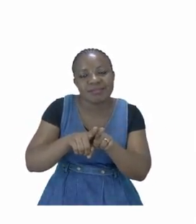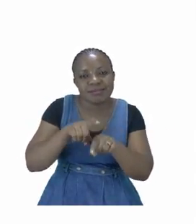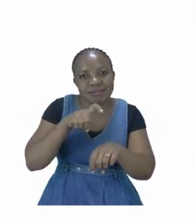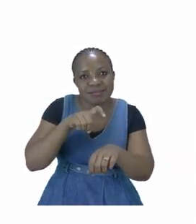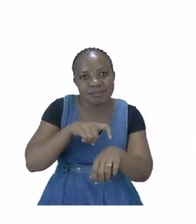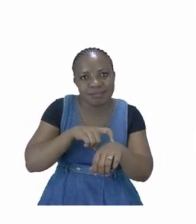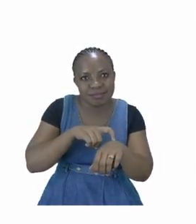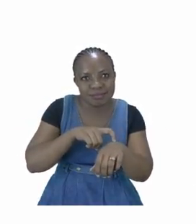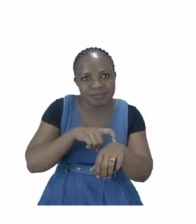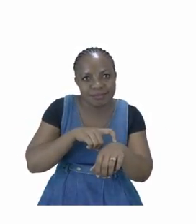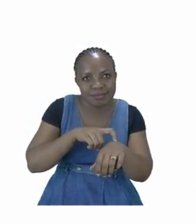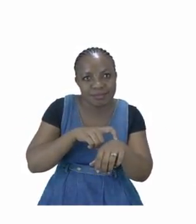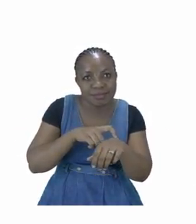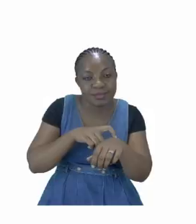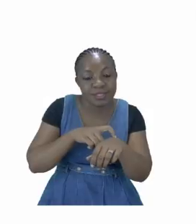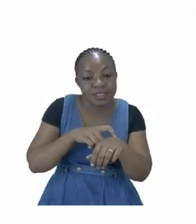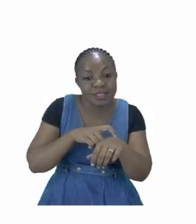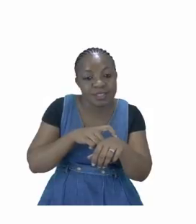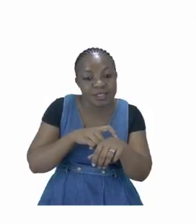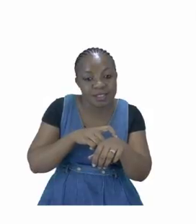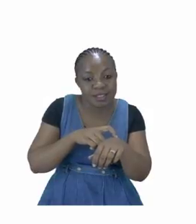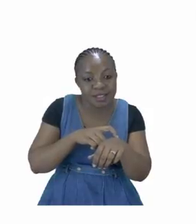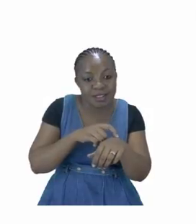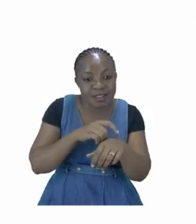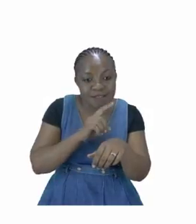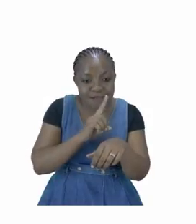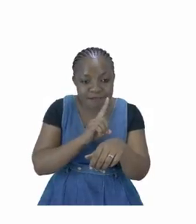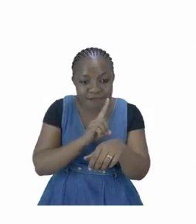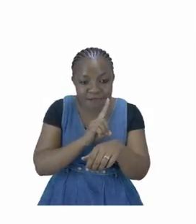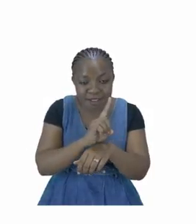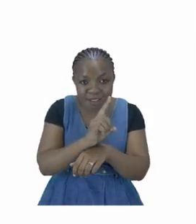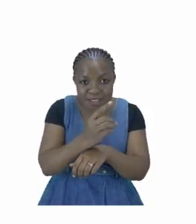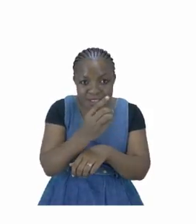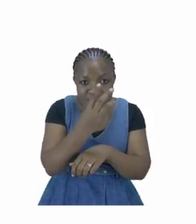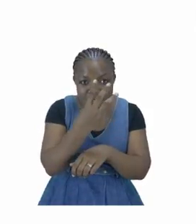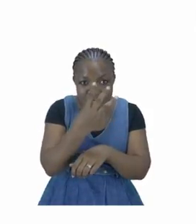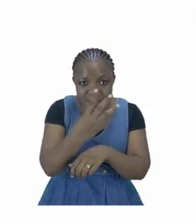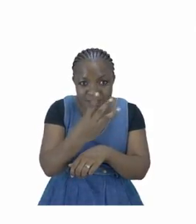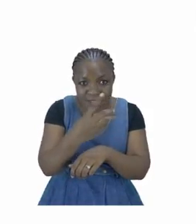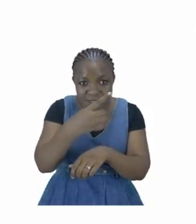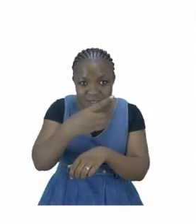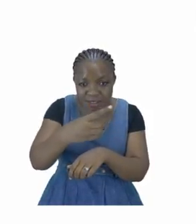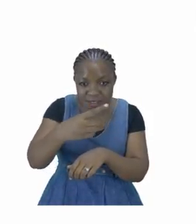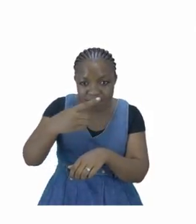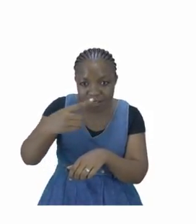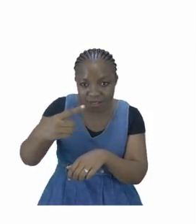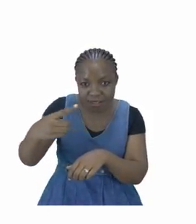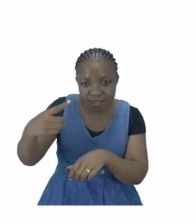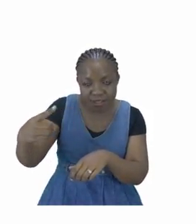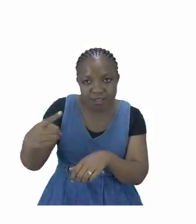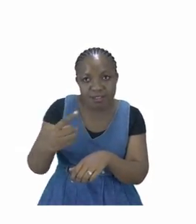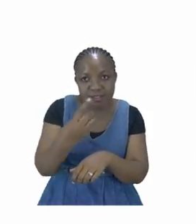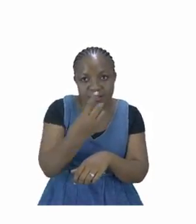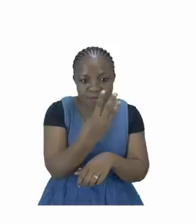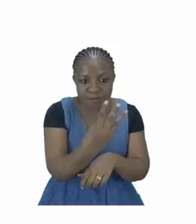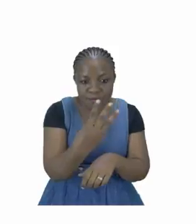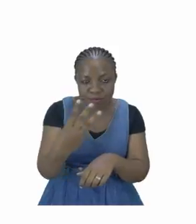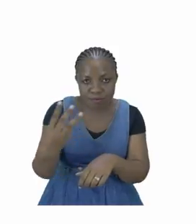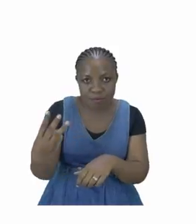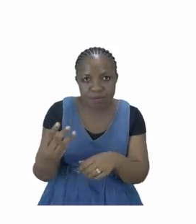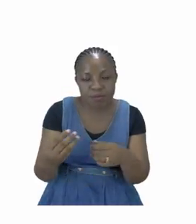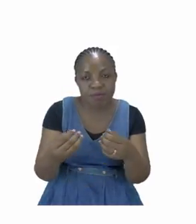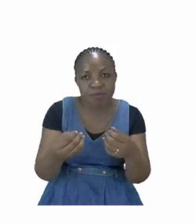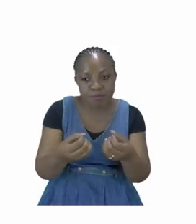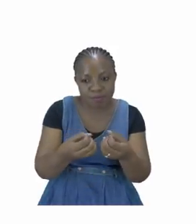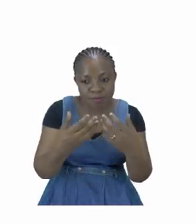as you can see, they've given us the first 3 for the first one. you are going to help